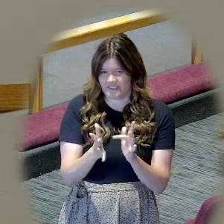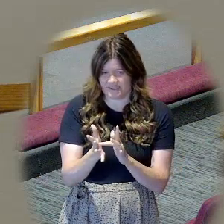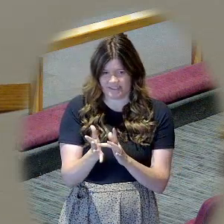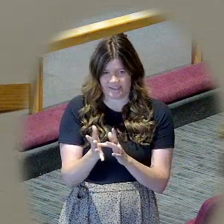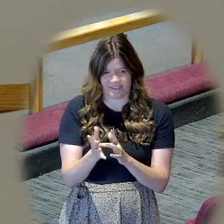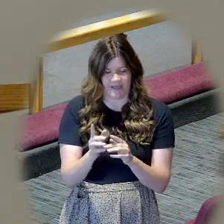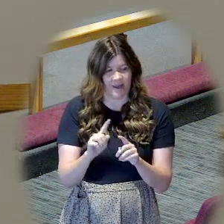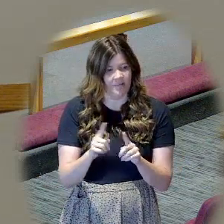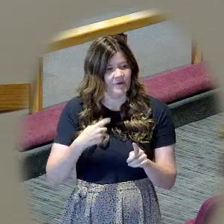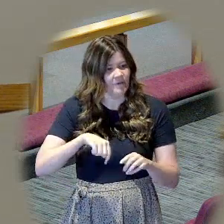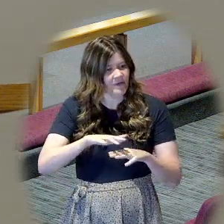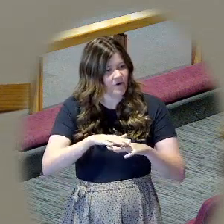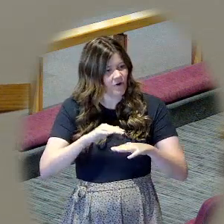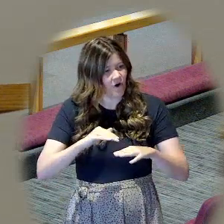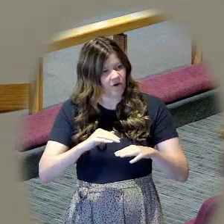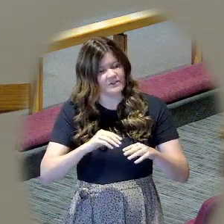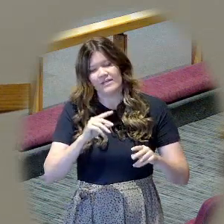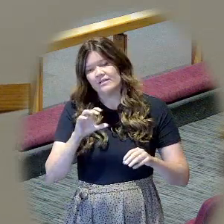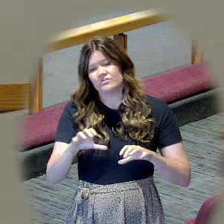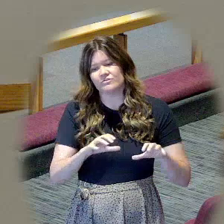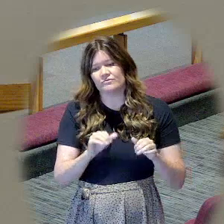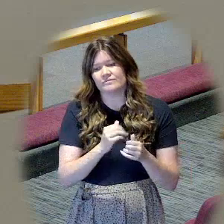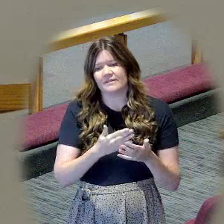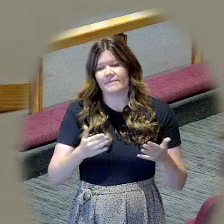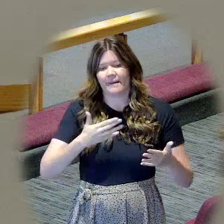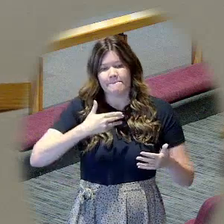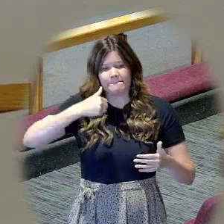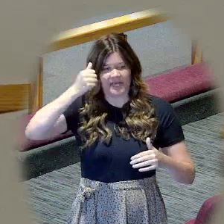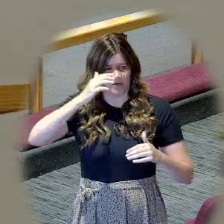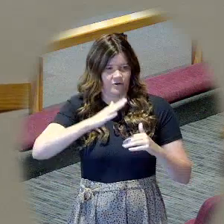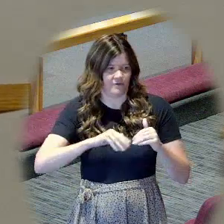We are called to do something greater than simply believe.